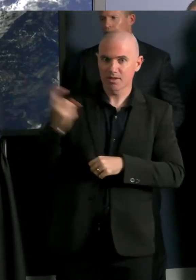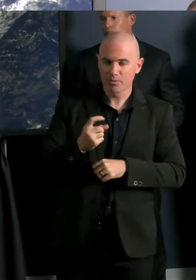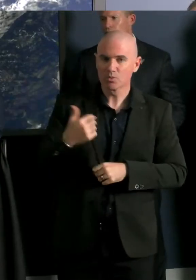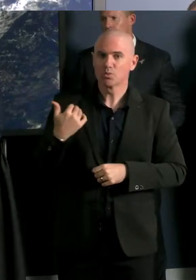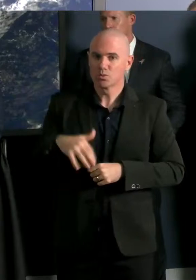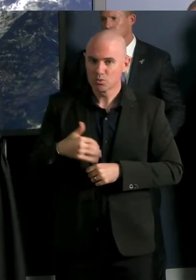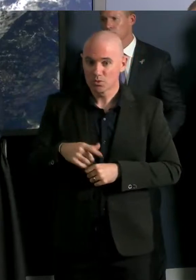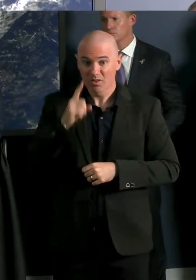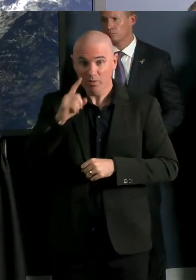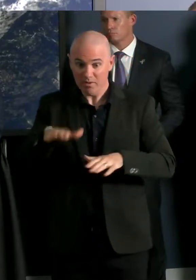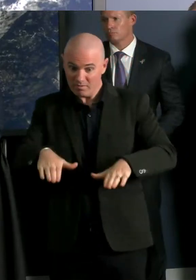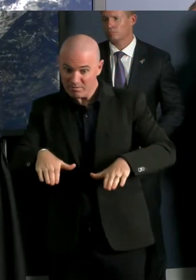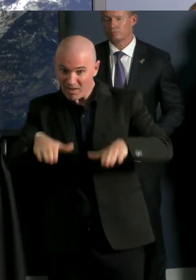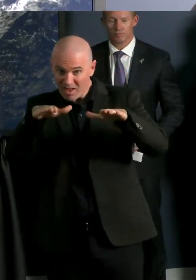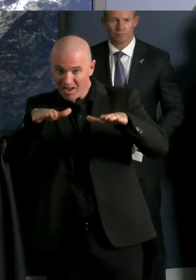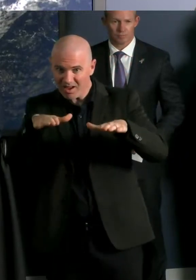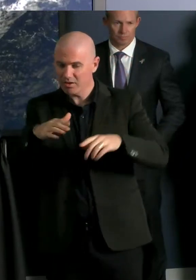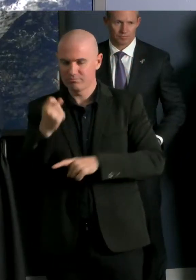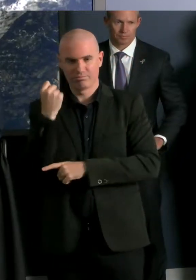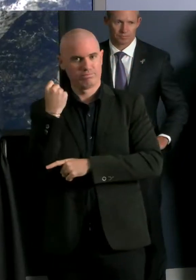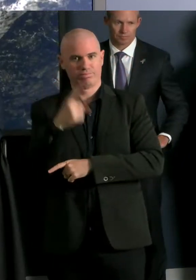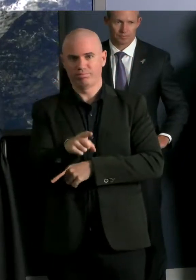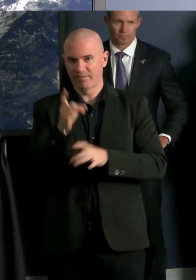if it's flooded, forget it.